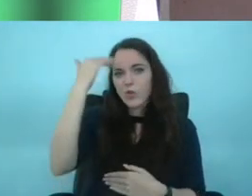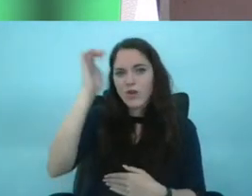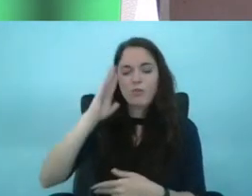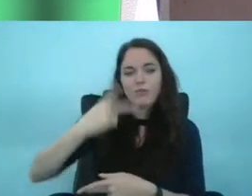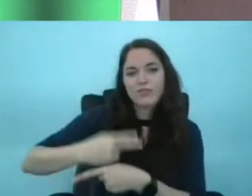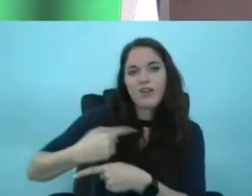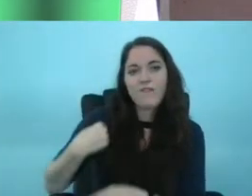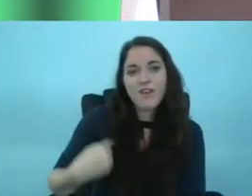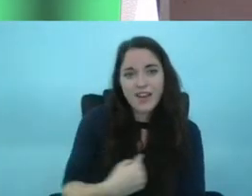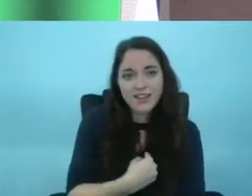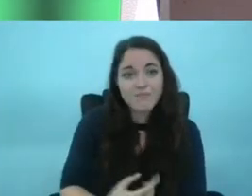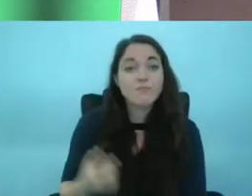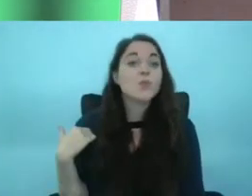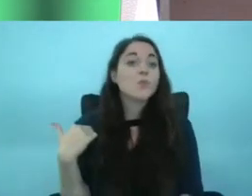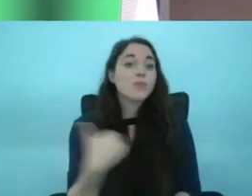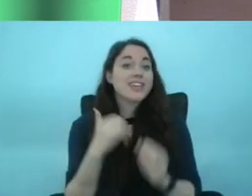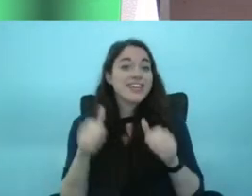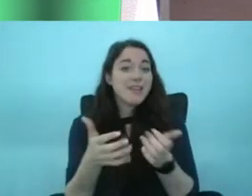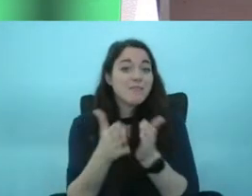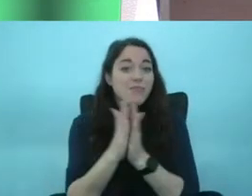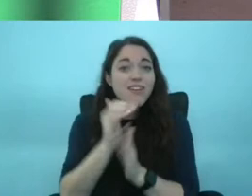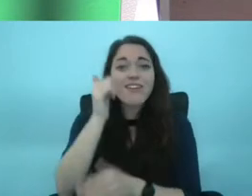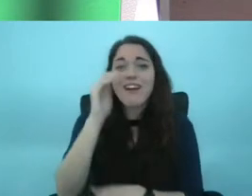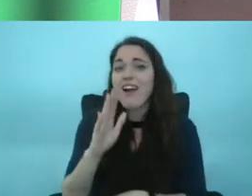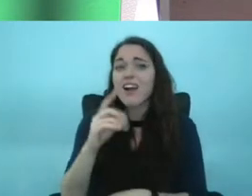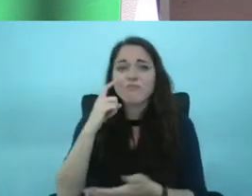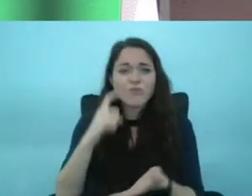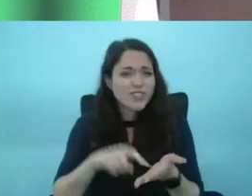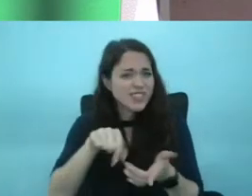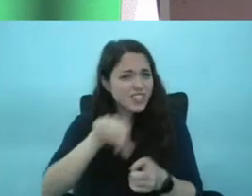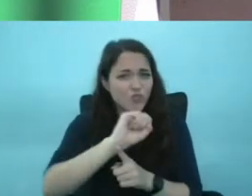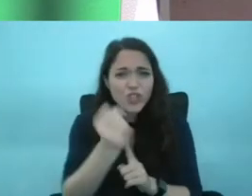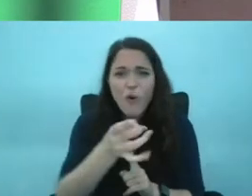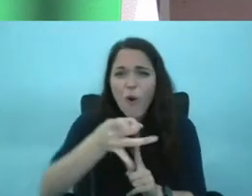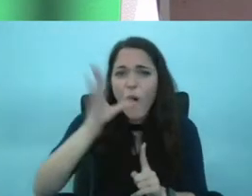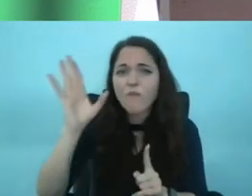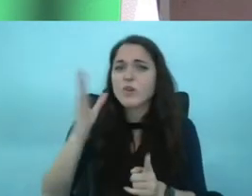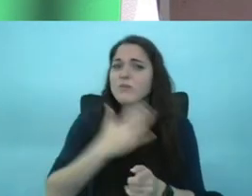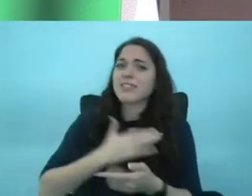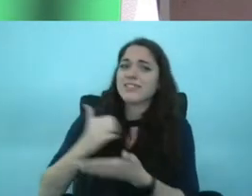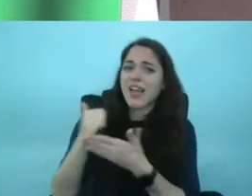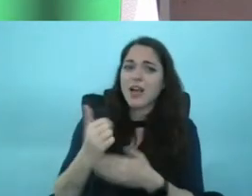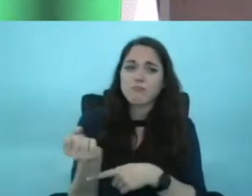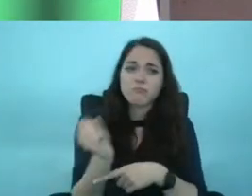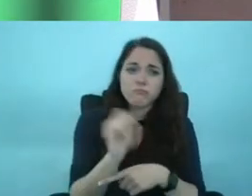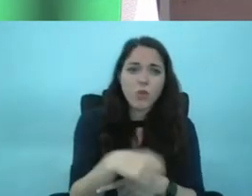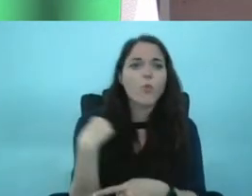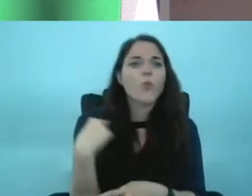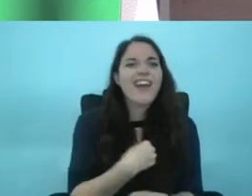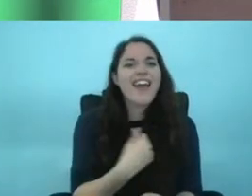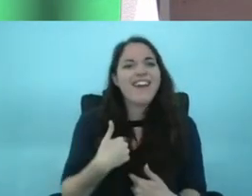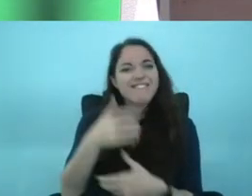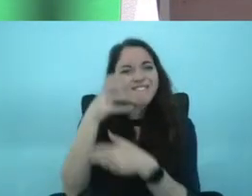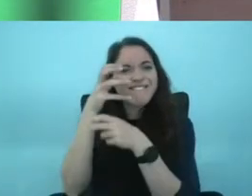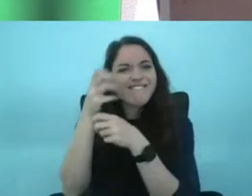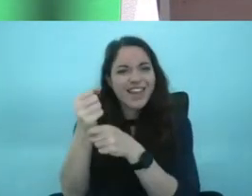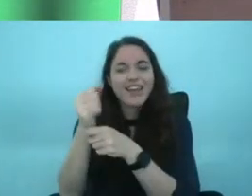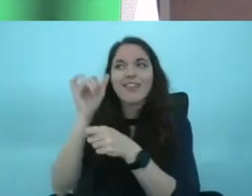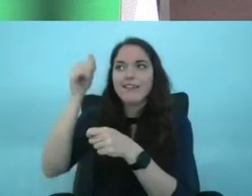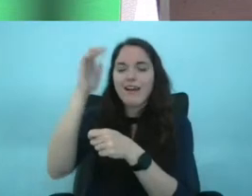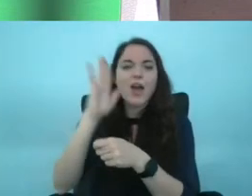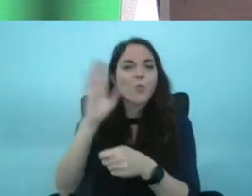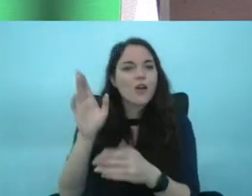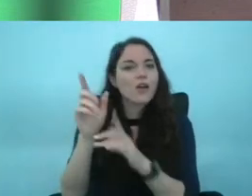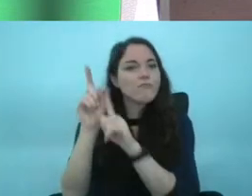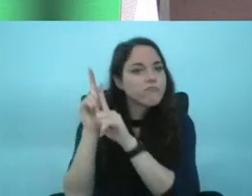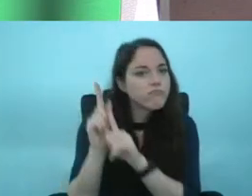bad situation, and we can have faith that God is with us as we move to be responsible with our own